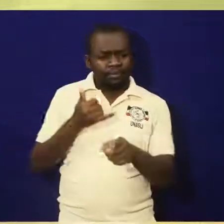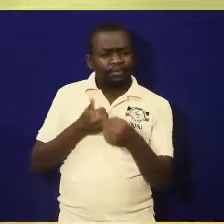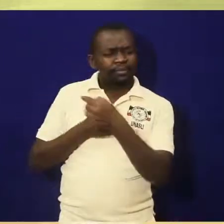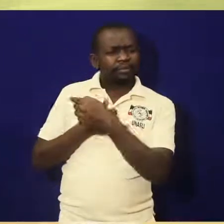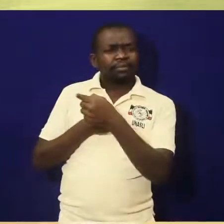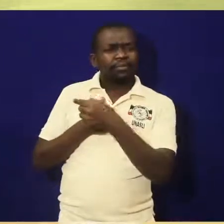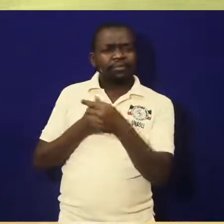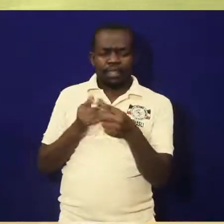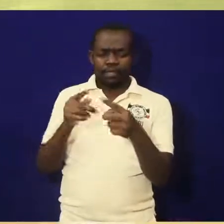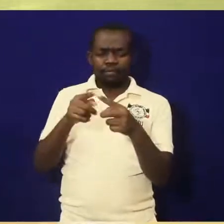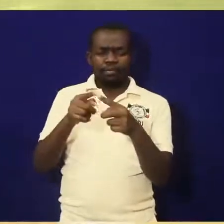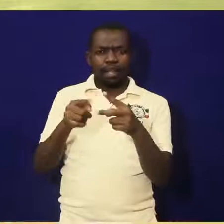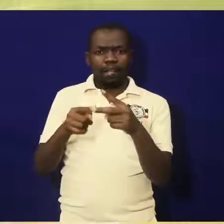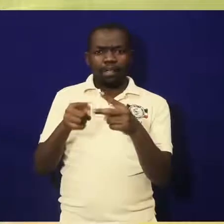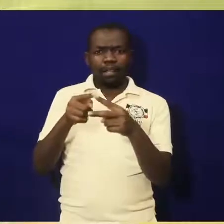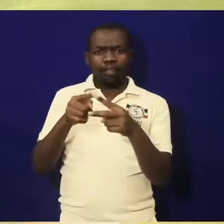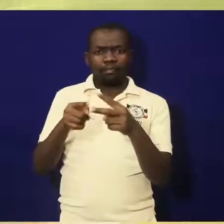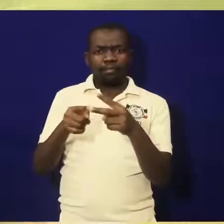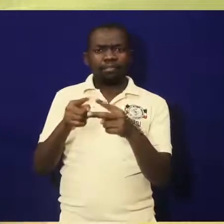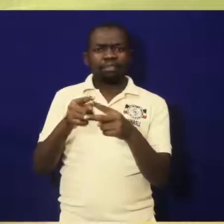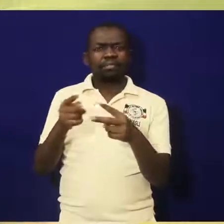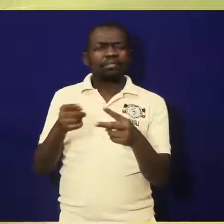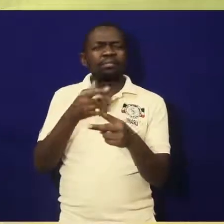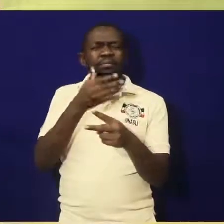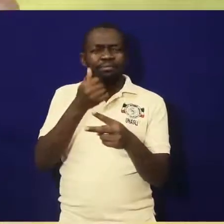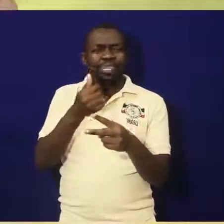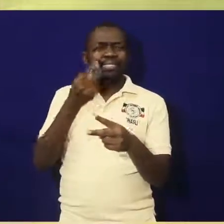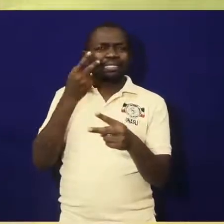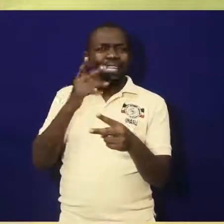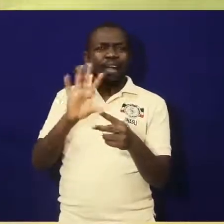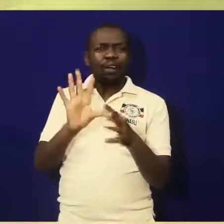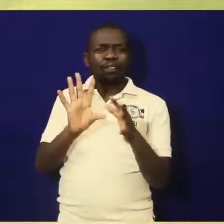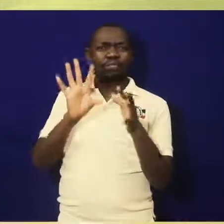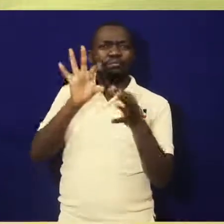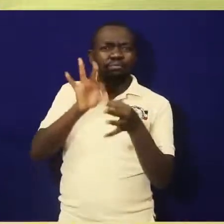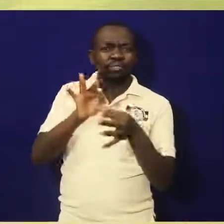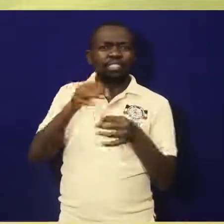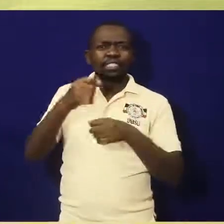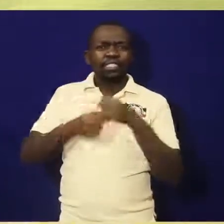2 ringtones best represent